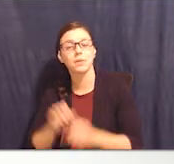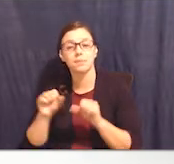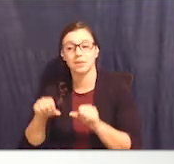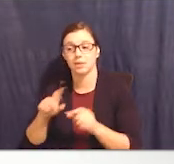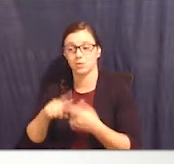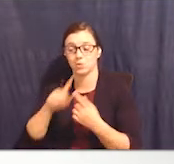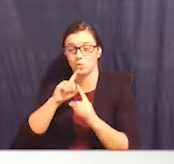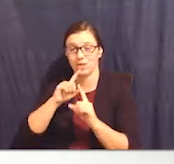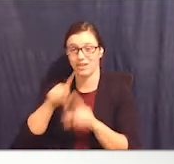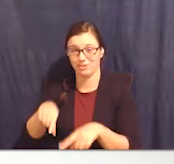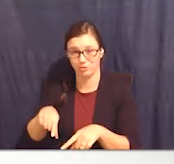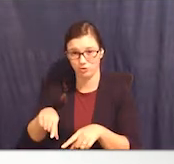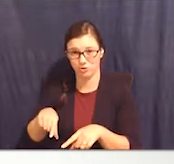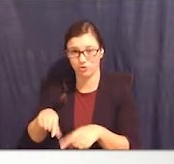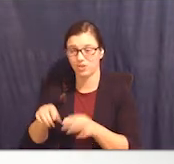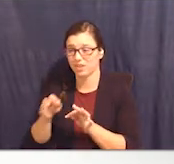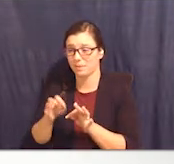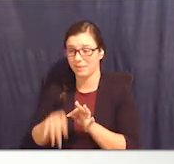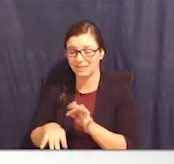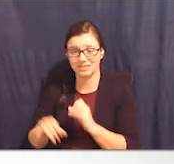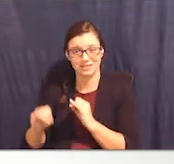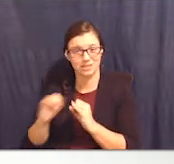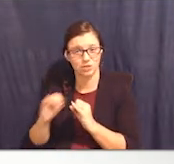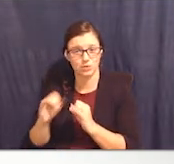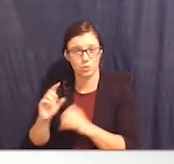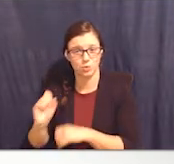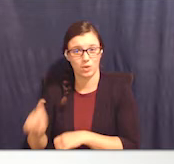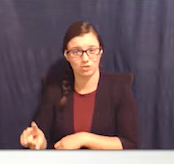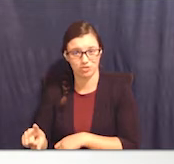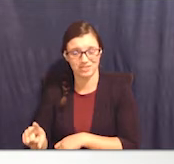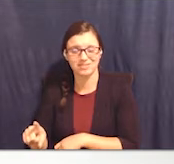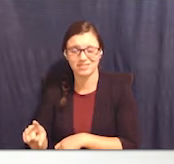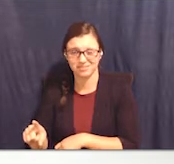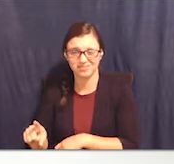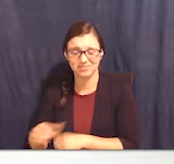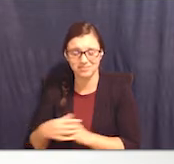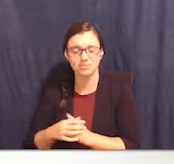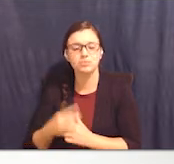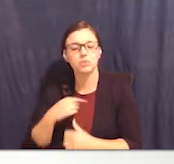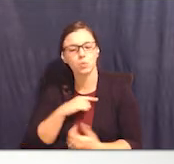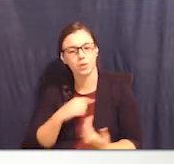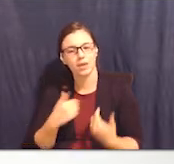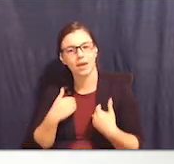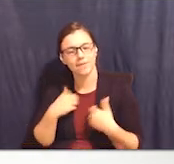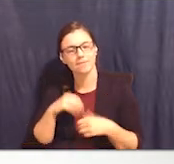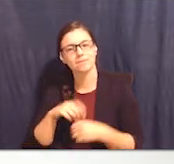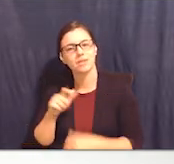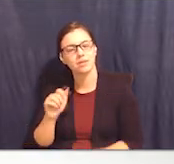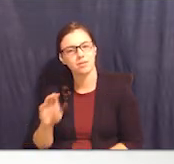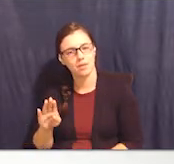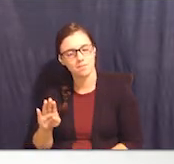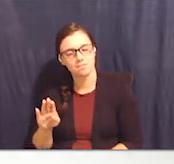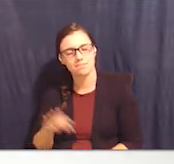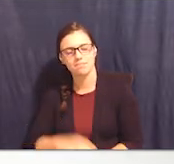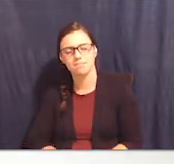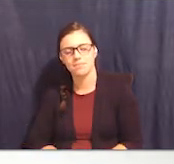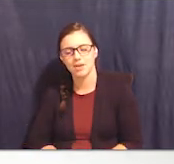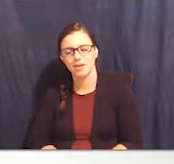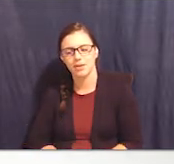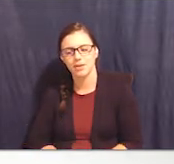skills, no matter what. I can't say anything else. And self-advocacy.